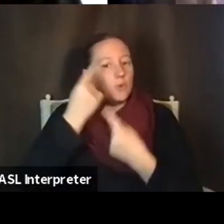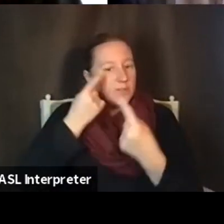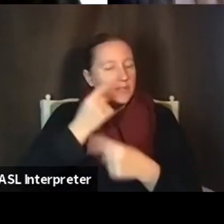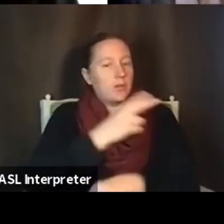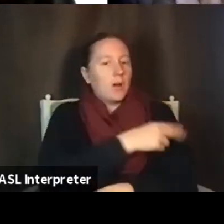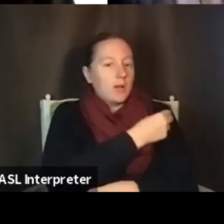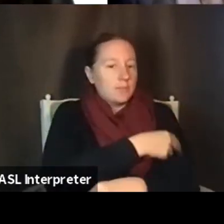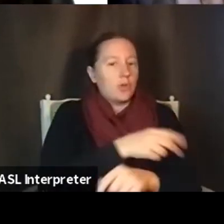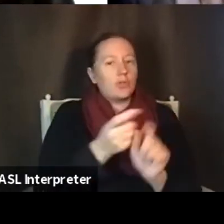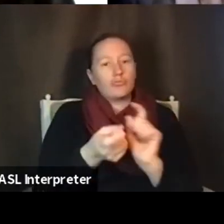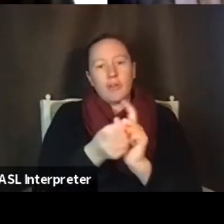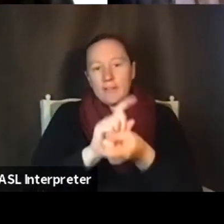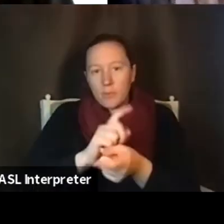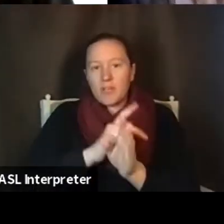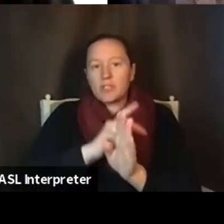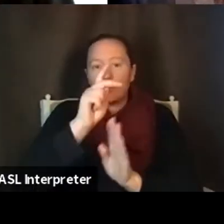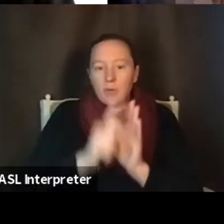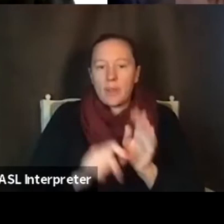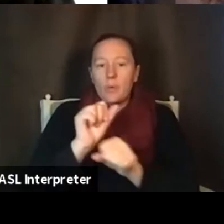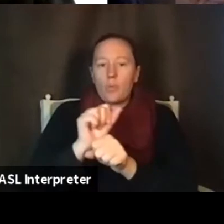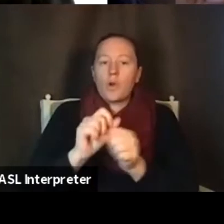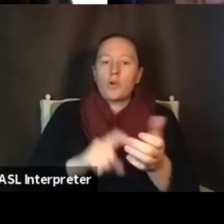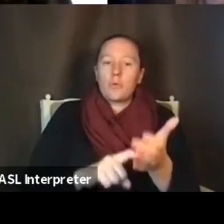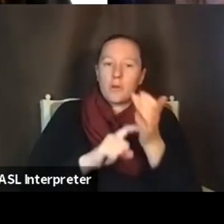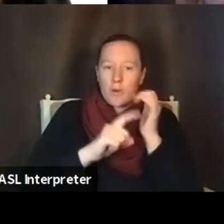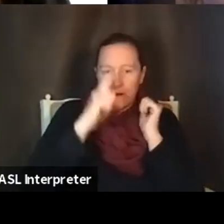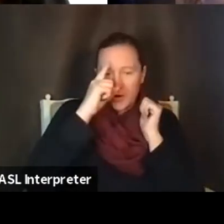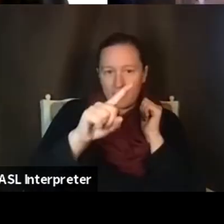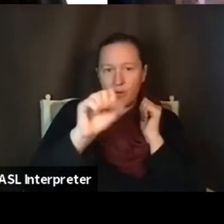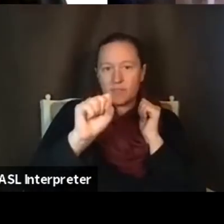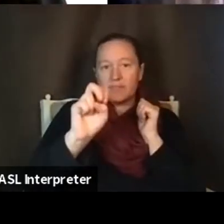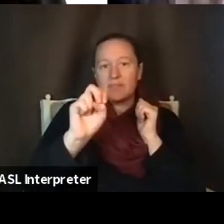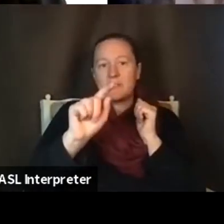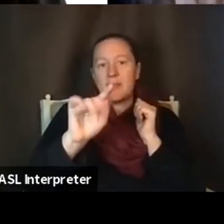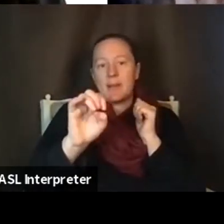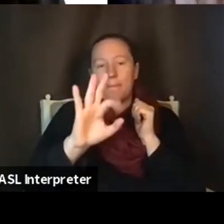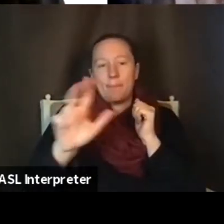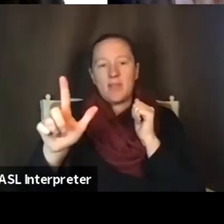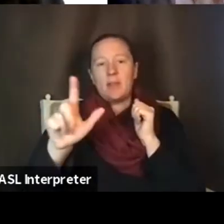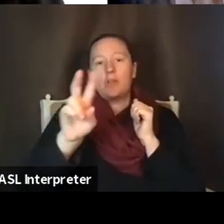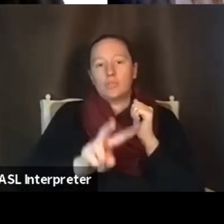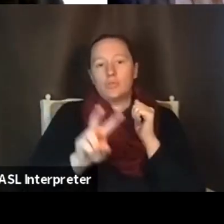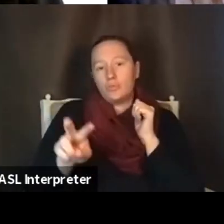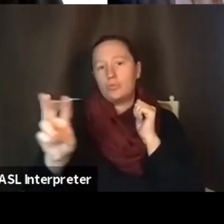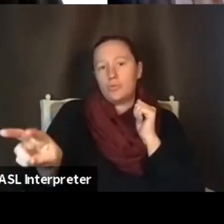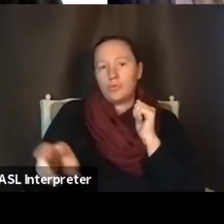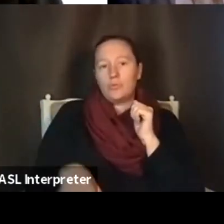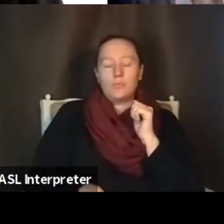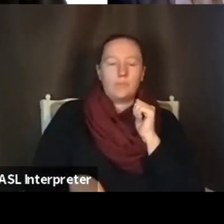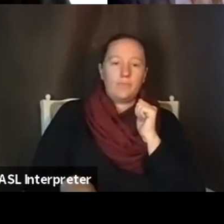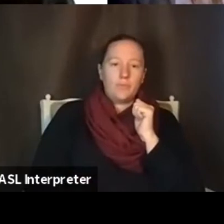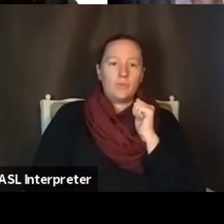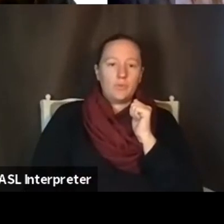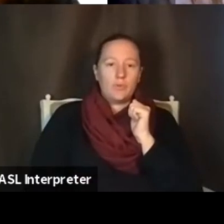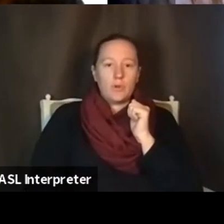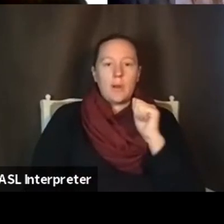program and the work required in Senate Bill 222. So yeah, I think it's on our radar, but we don't have